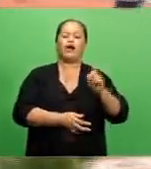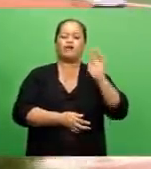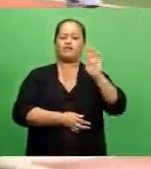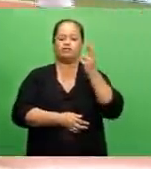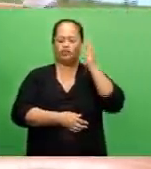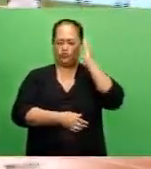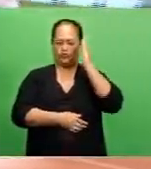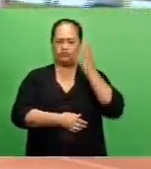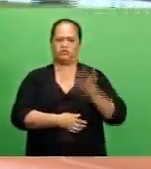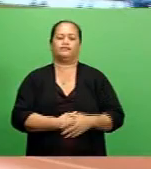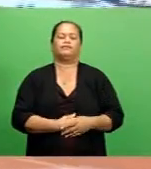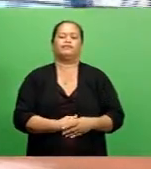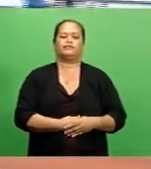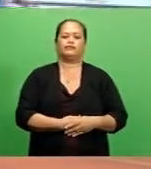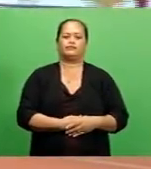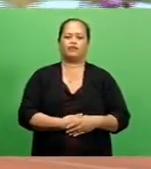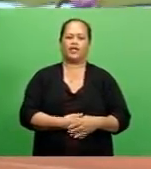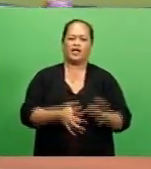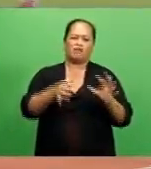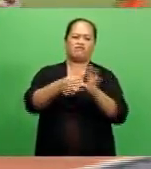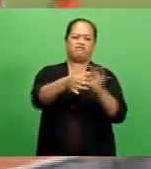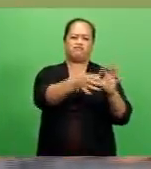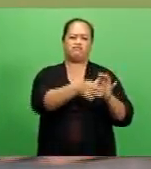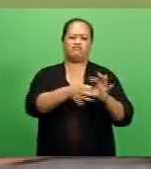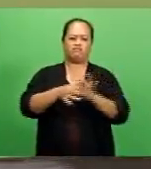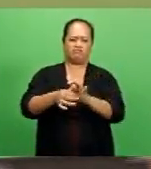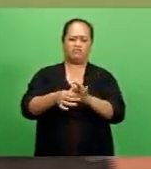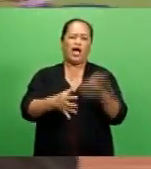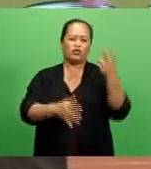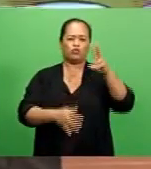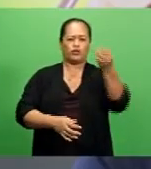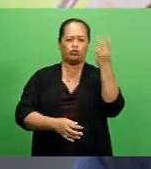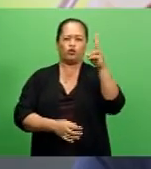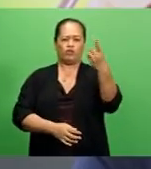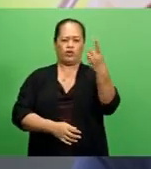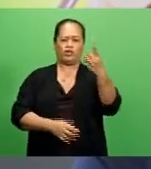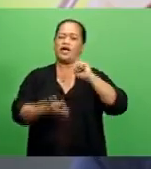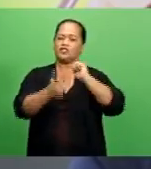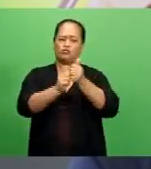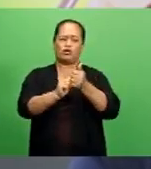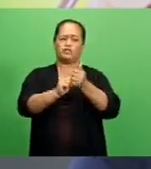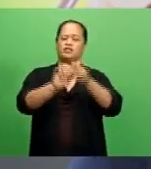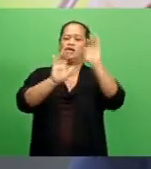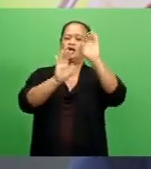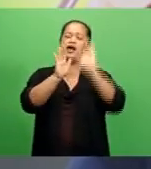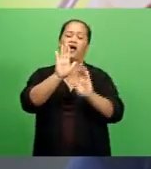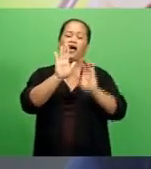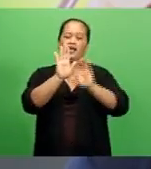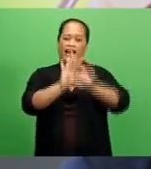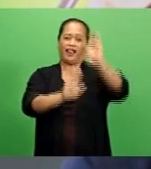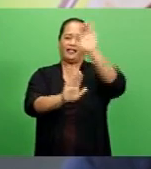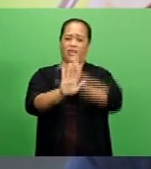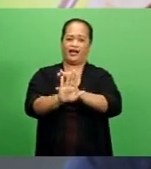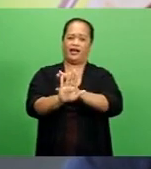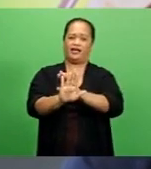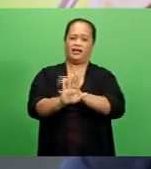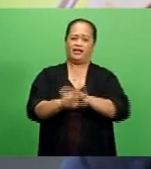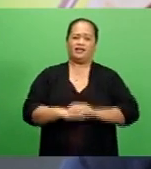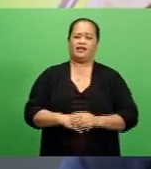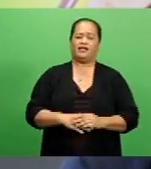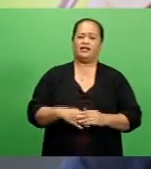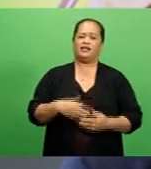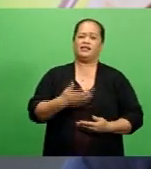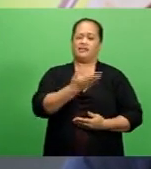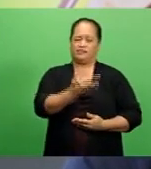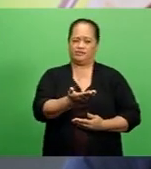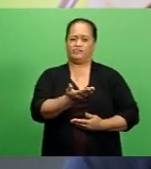relevant stakeholders regarding the 2021 sports calendar. So until and unless that's complete, the